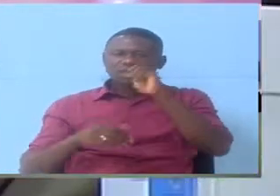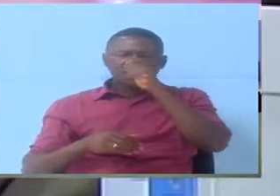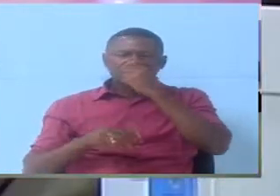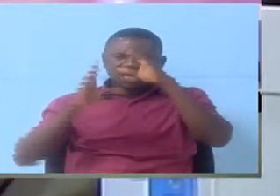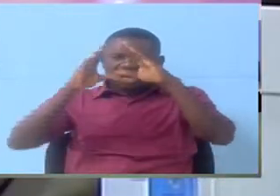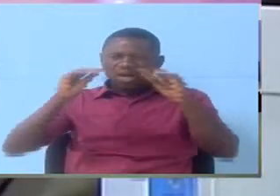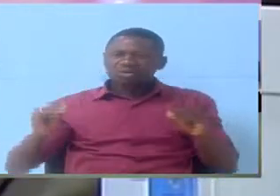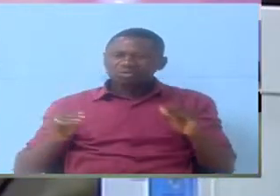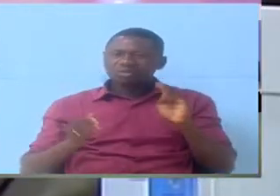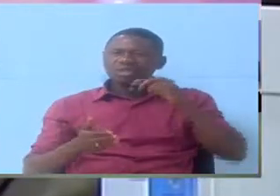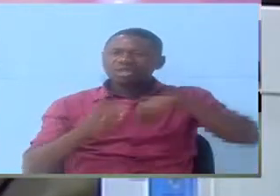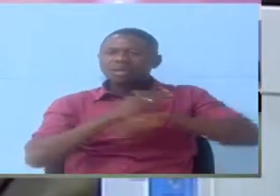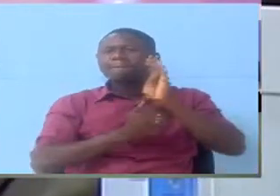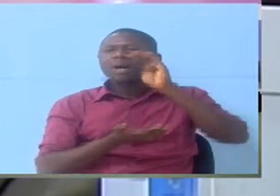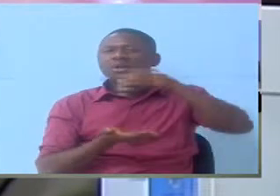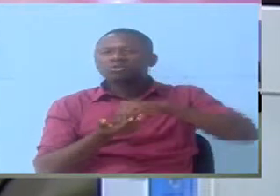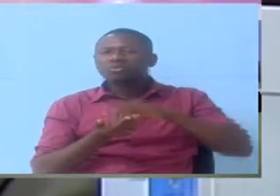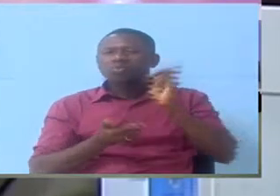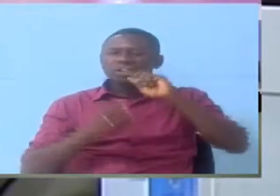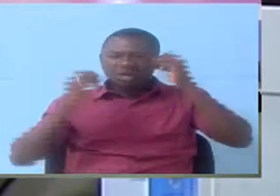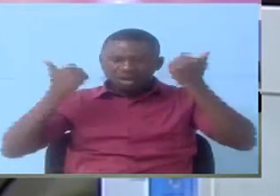Chairman, the